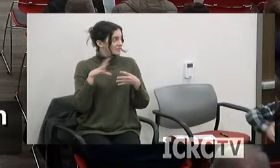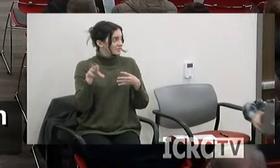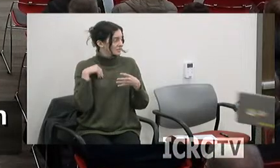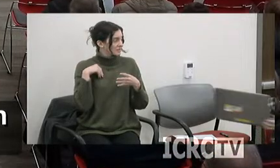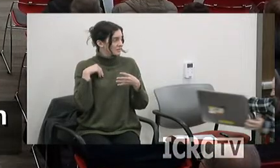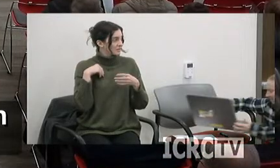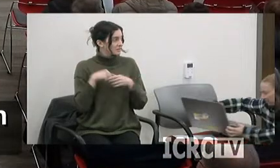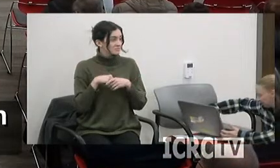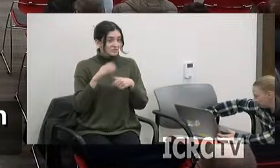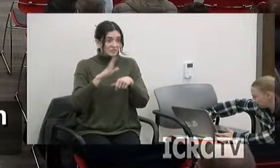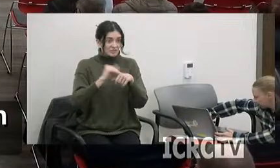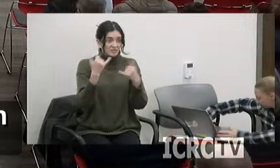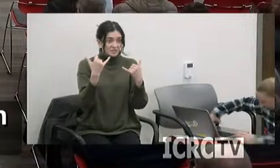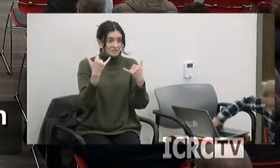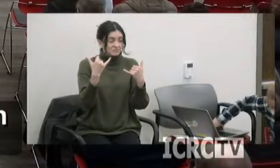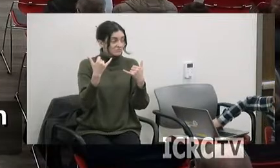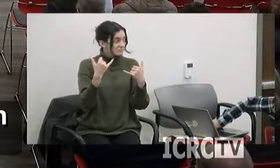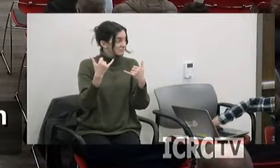Call the roll.